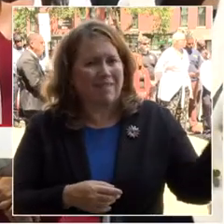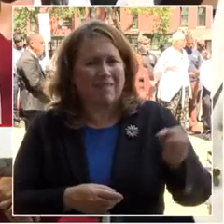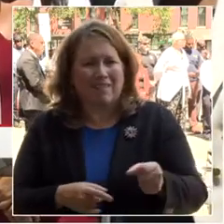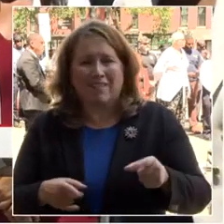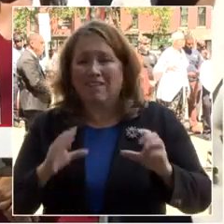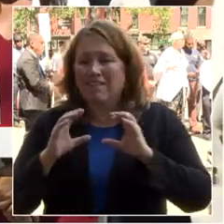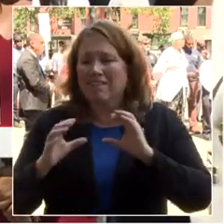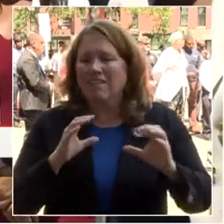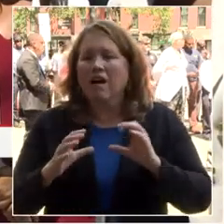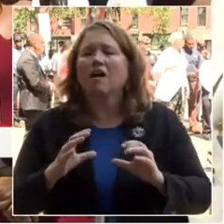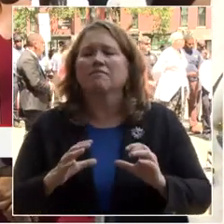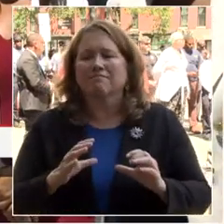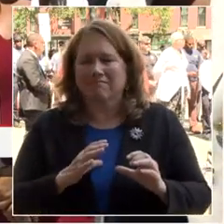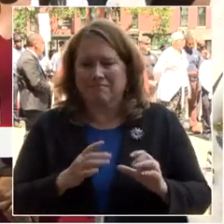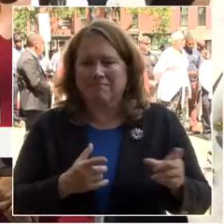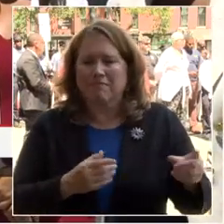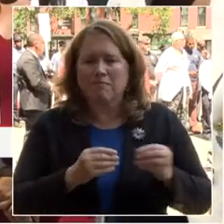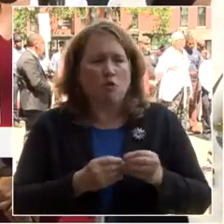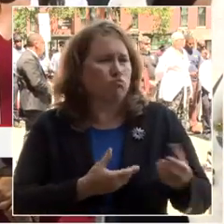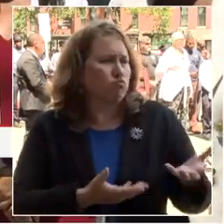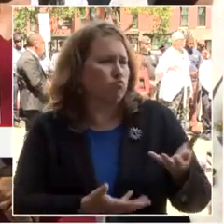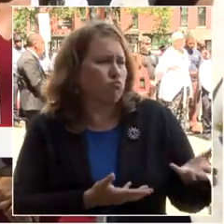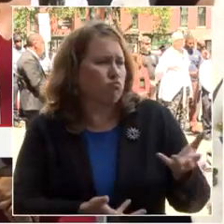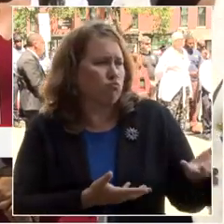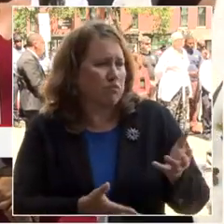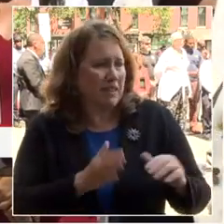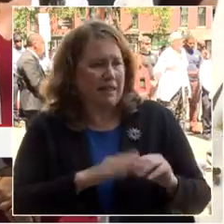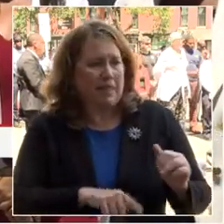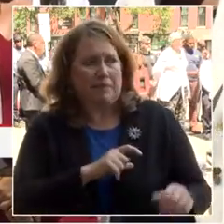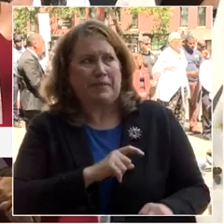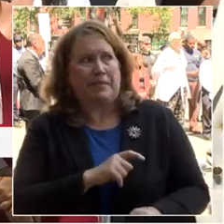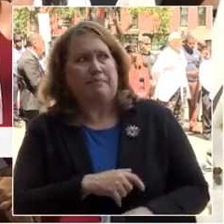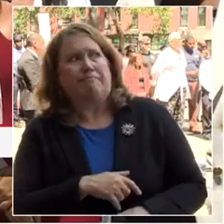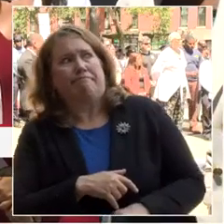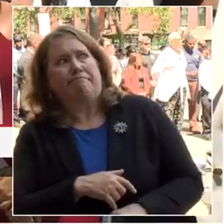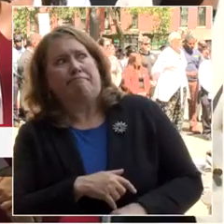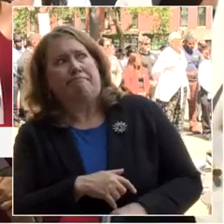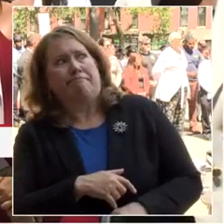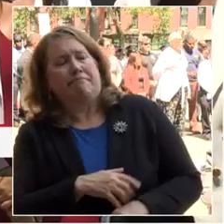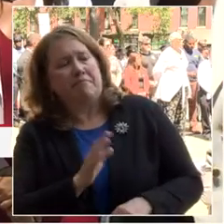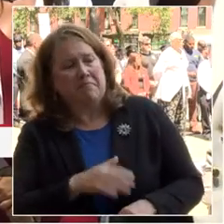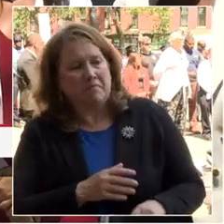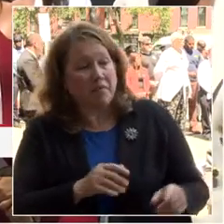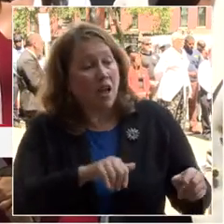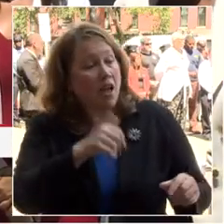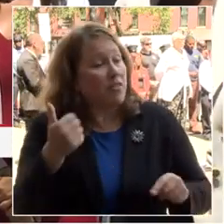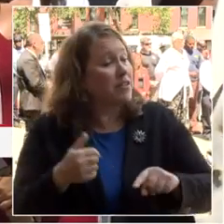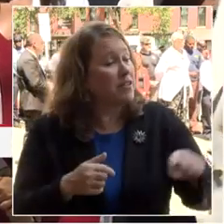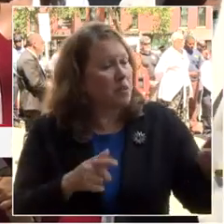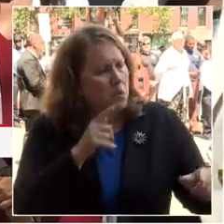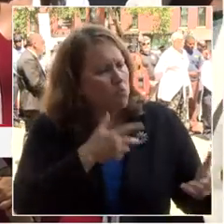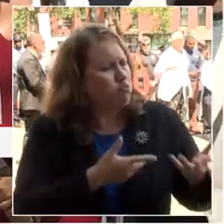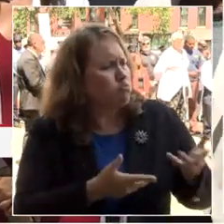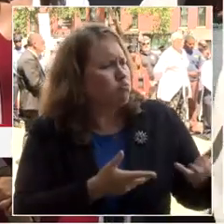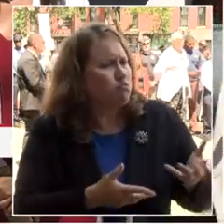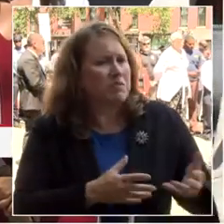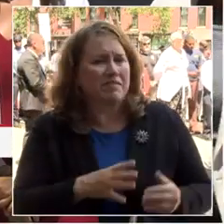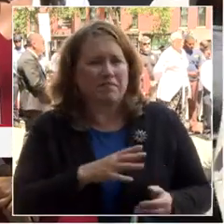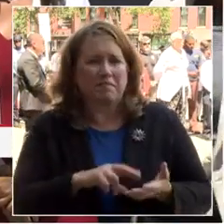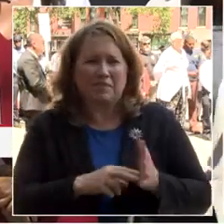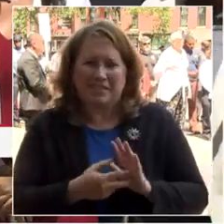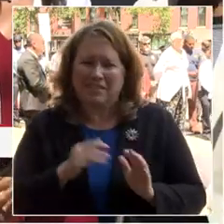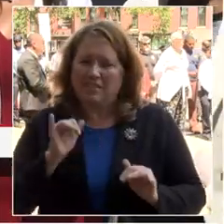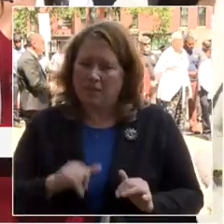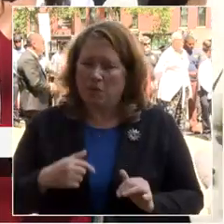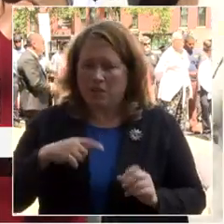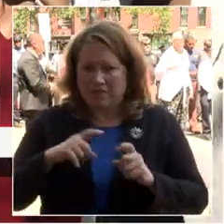conversations, perhaps there's an opportunity to intervene in that way. So those are all of the things, James, that we're really doing to really to achieve a safe